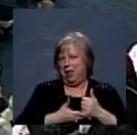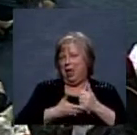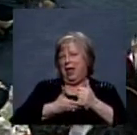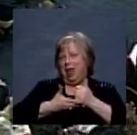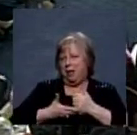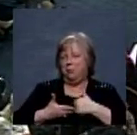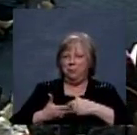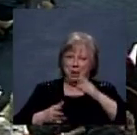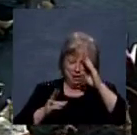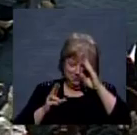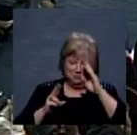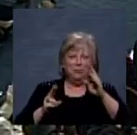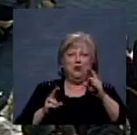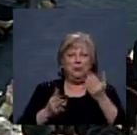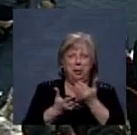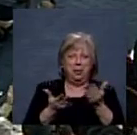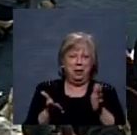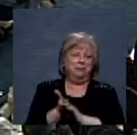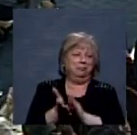them.